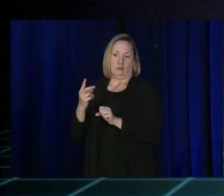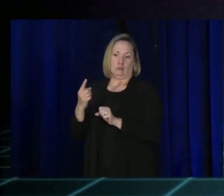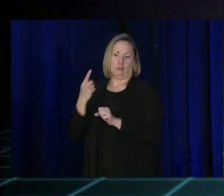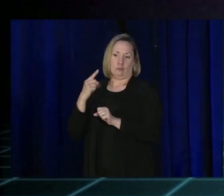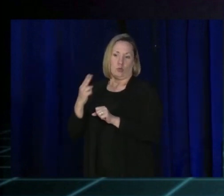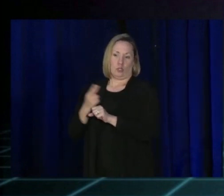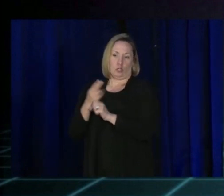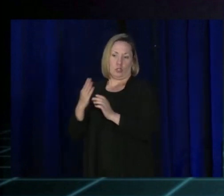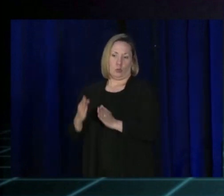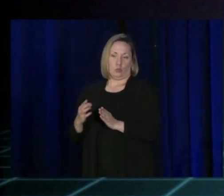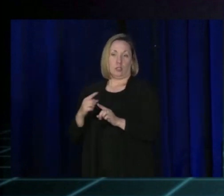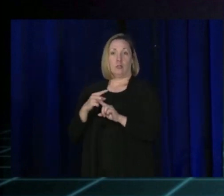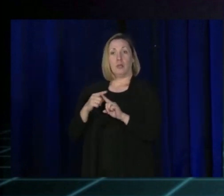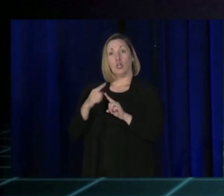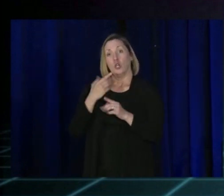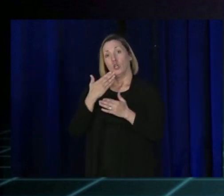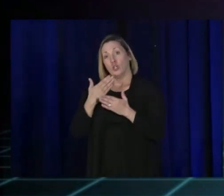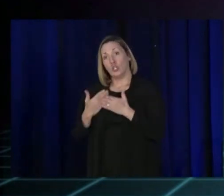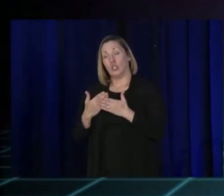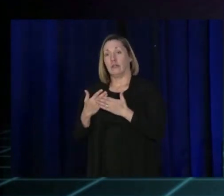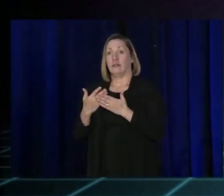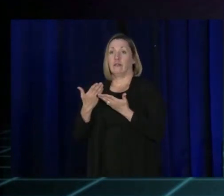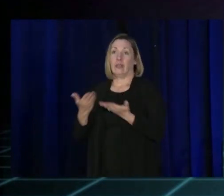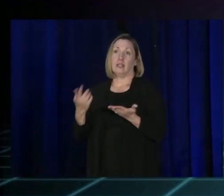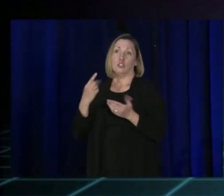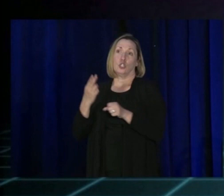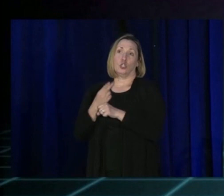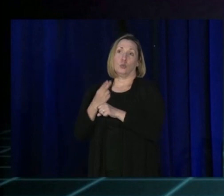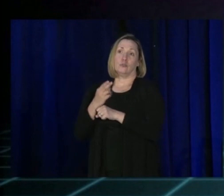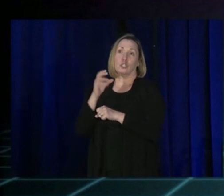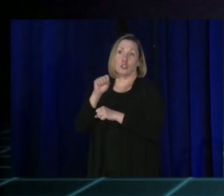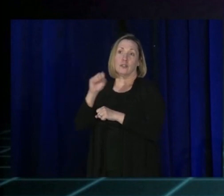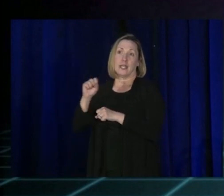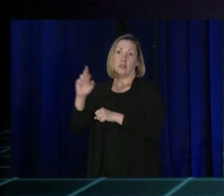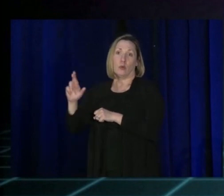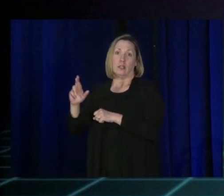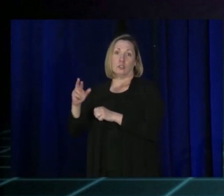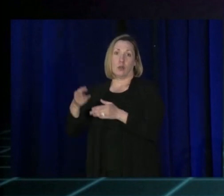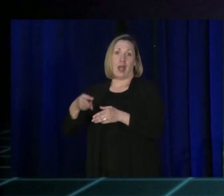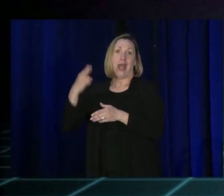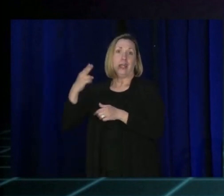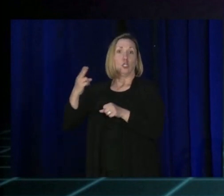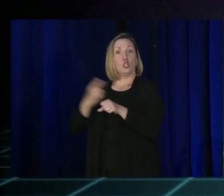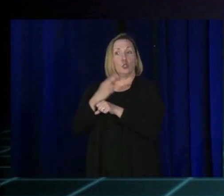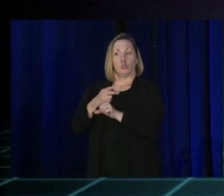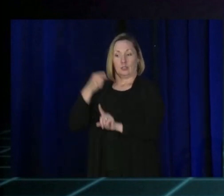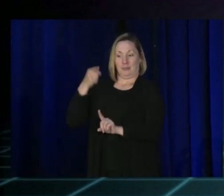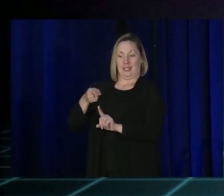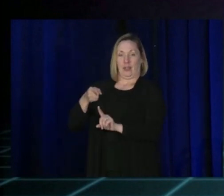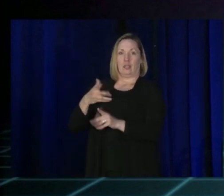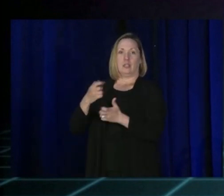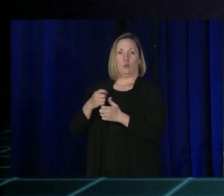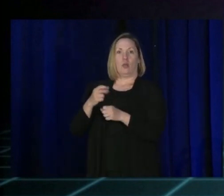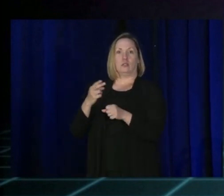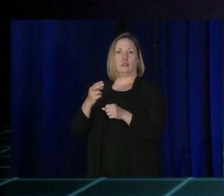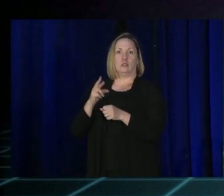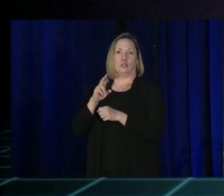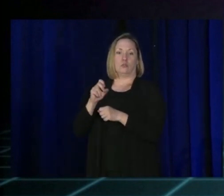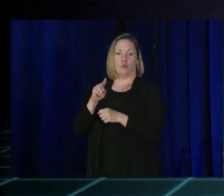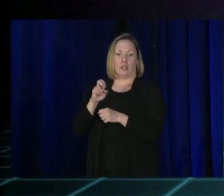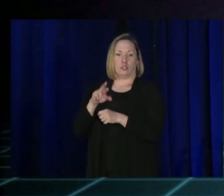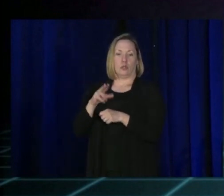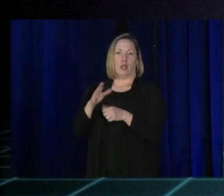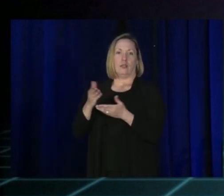good candidates for server-side rendering are things that are highly user-specific and that you would want to render on the server. So you can